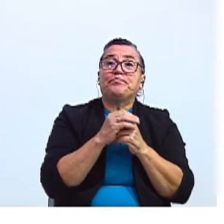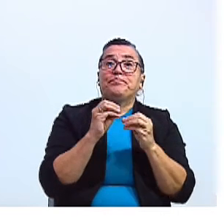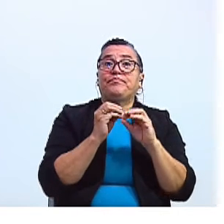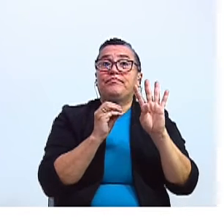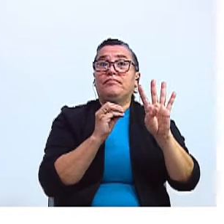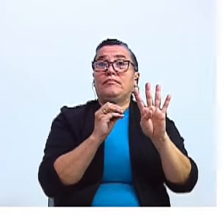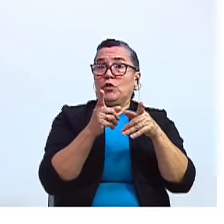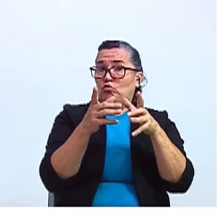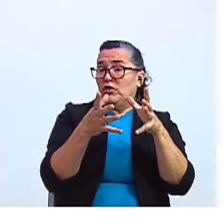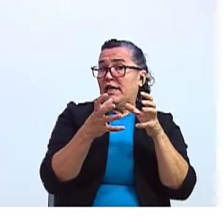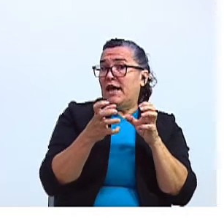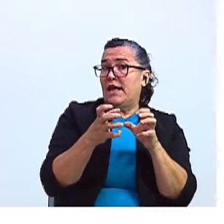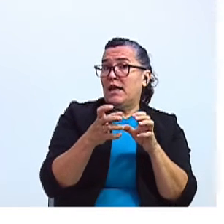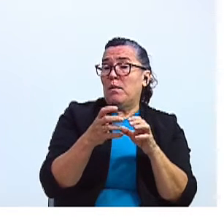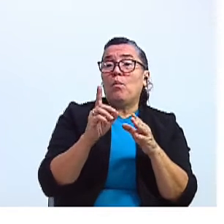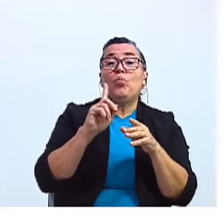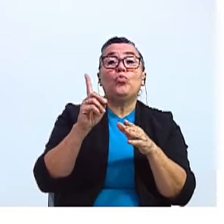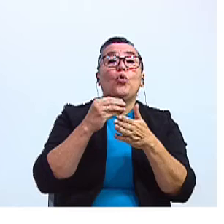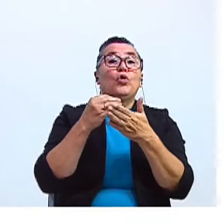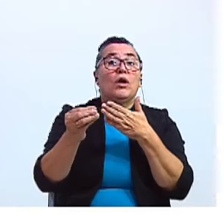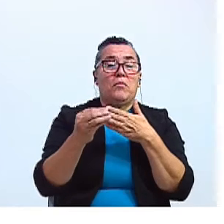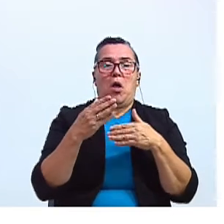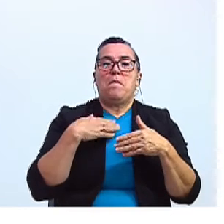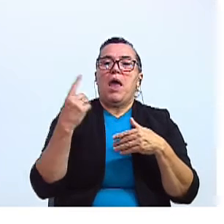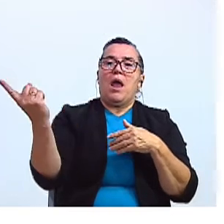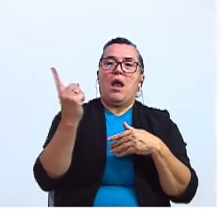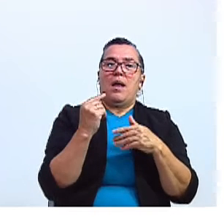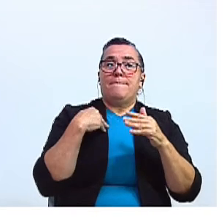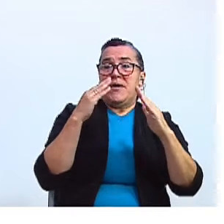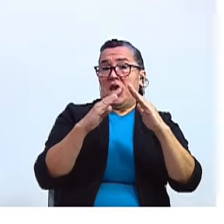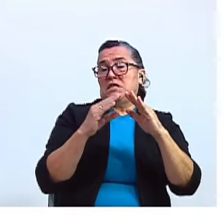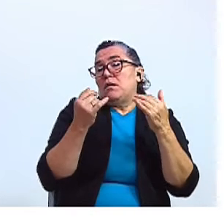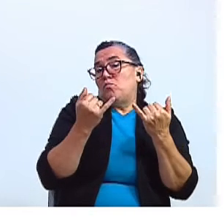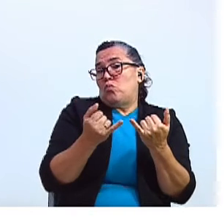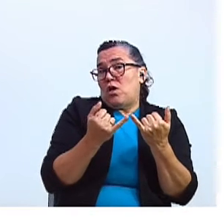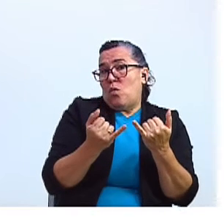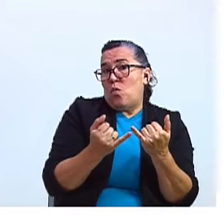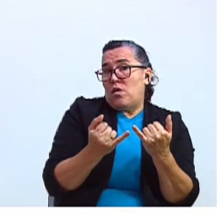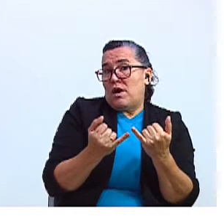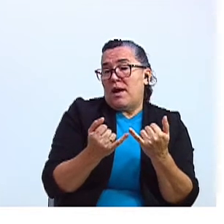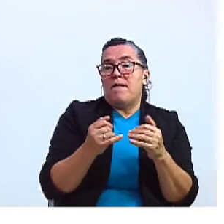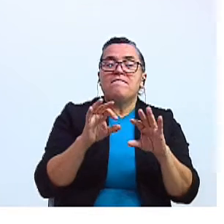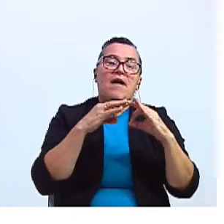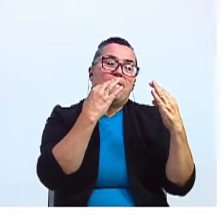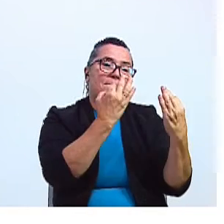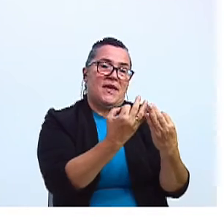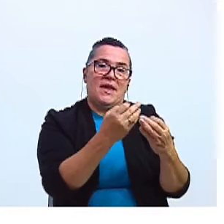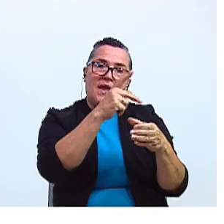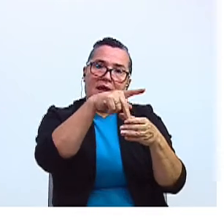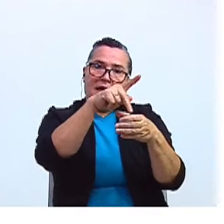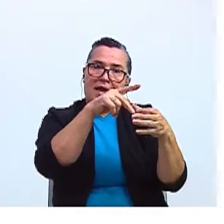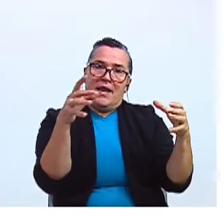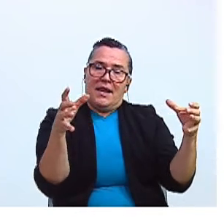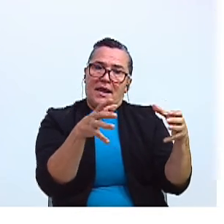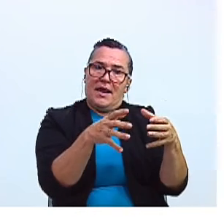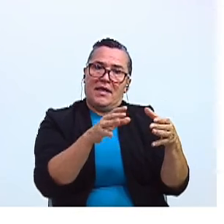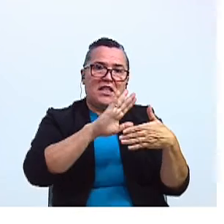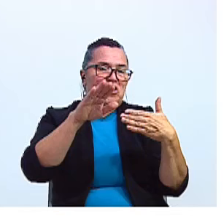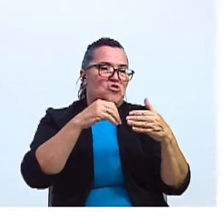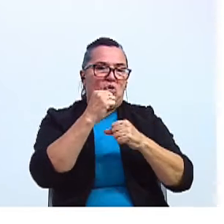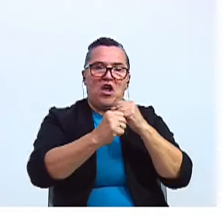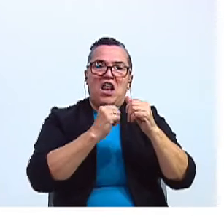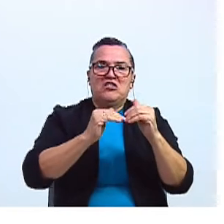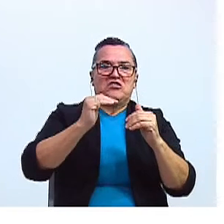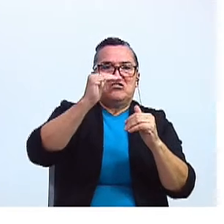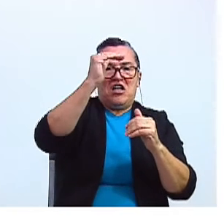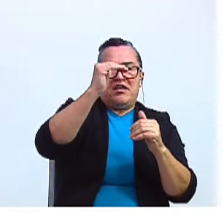you want it, you can buy it at my house for the moment. It is for family members of all ages.